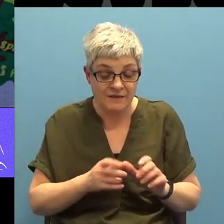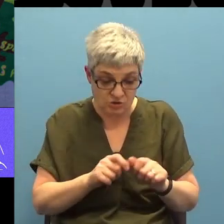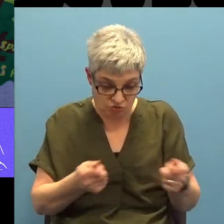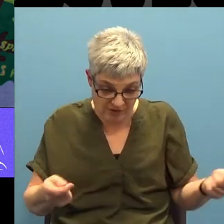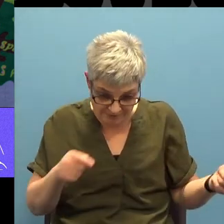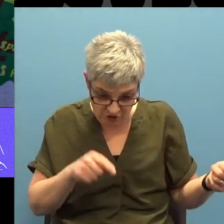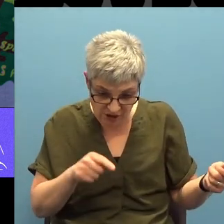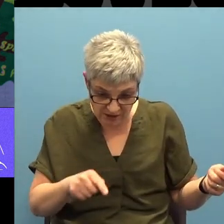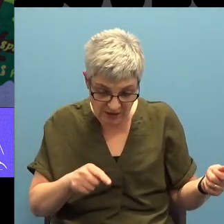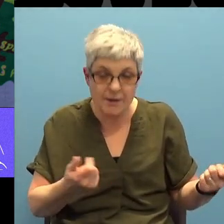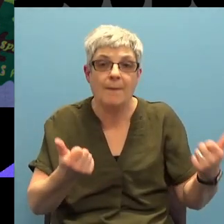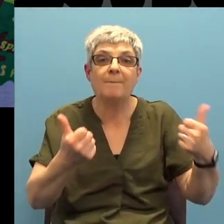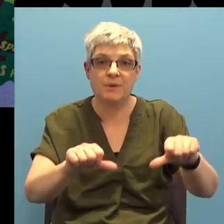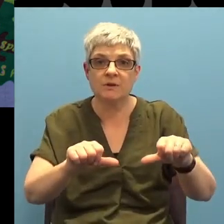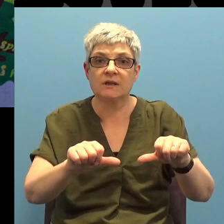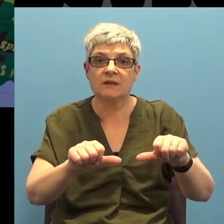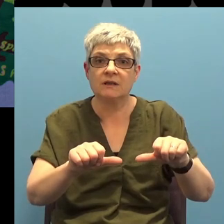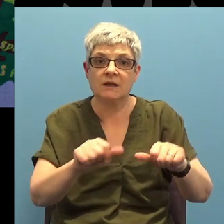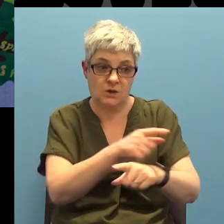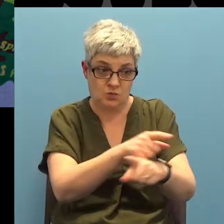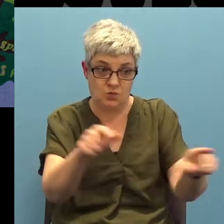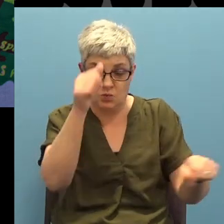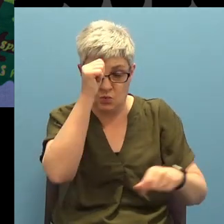fulfilled in your hearing."